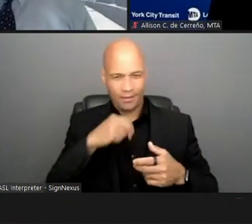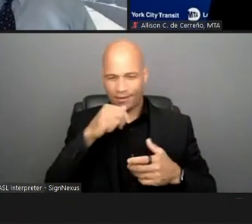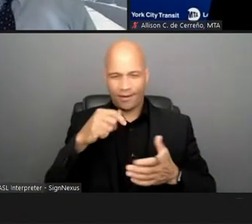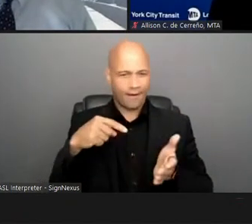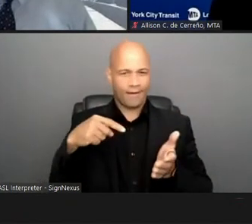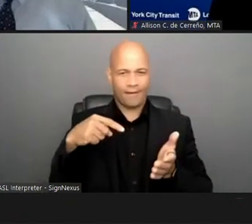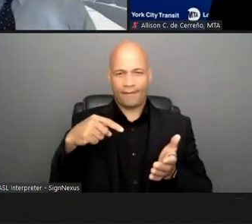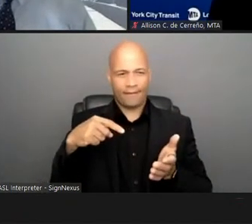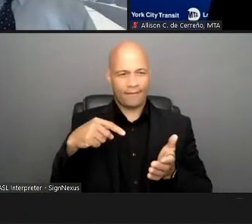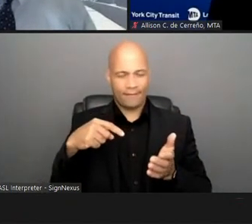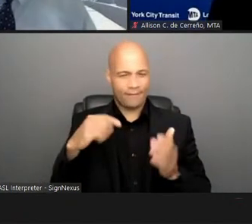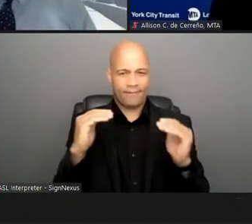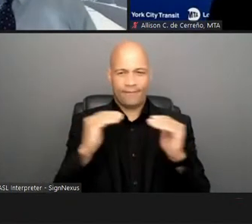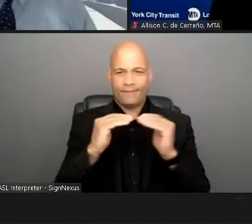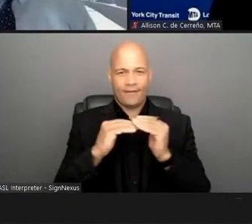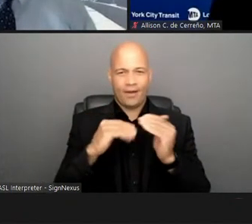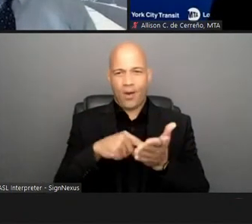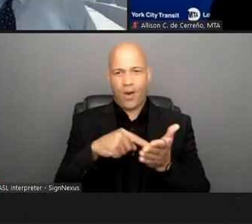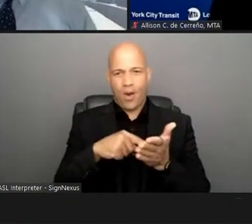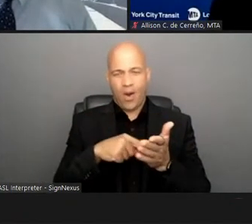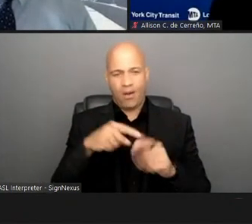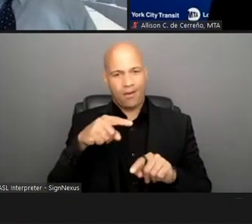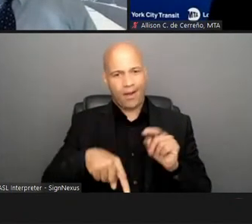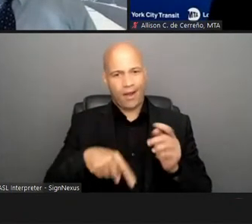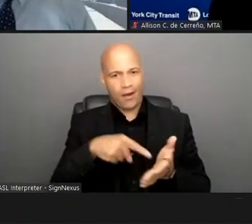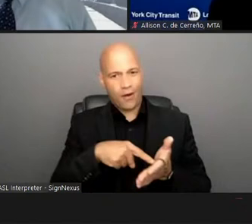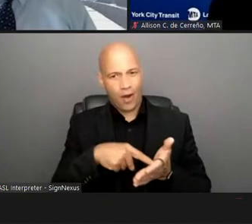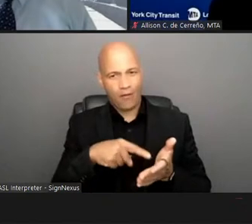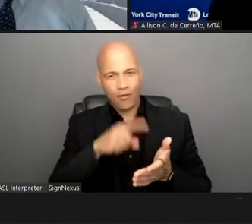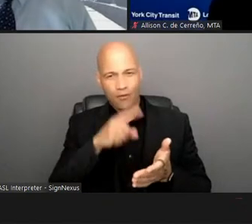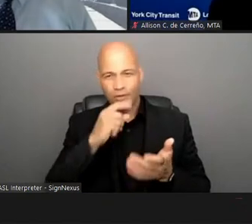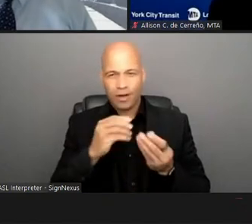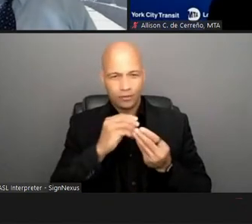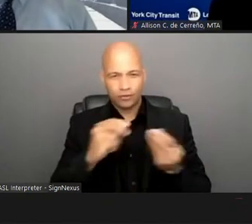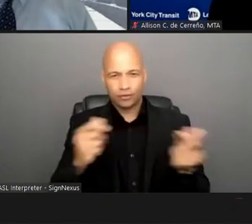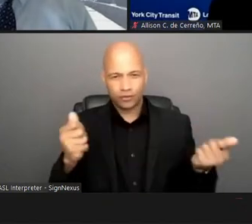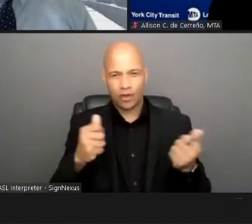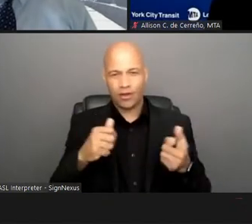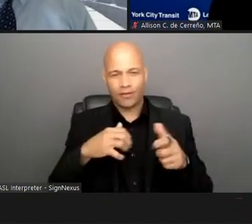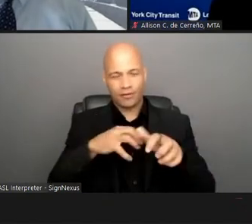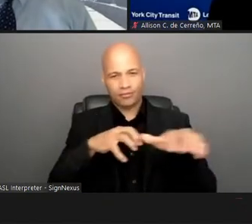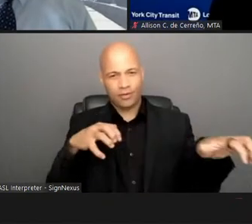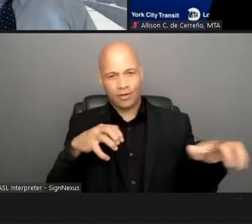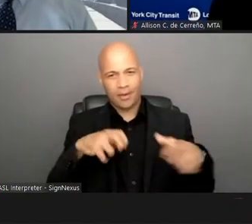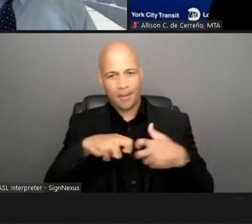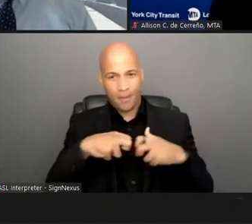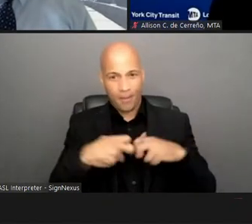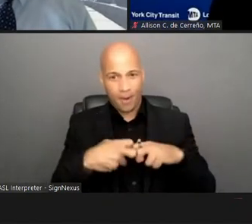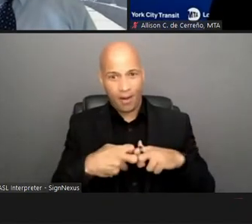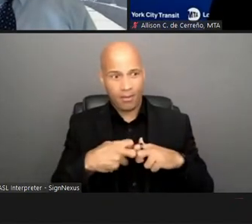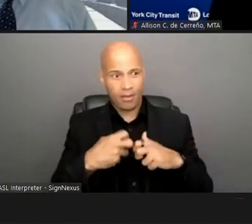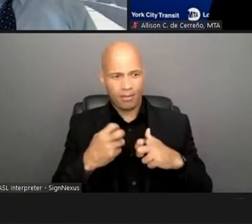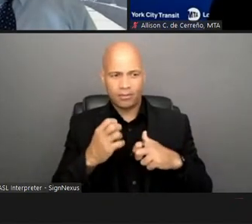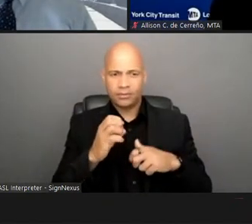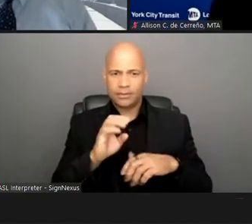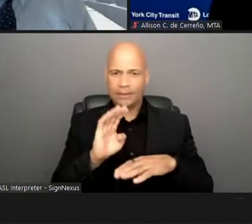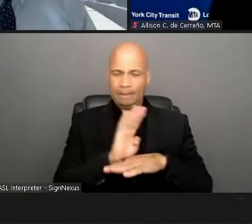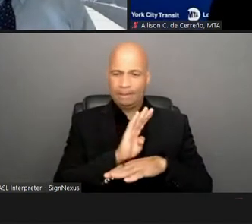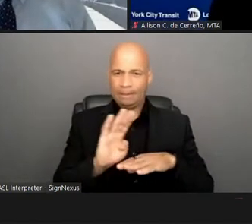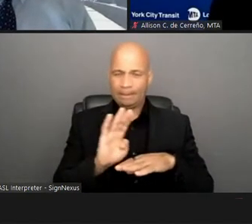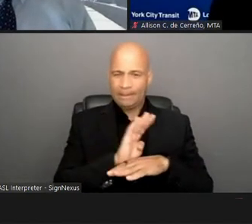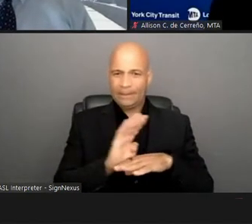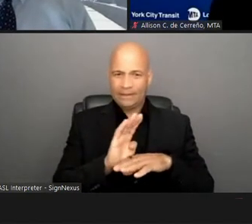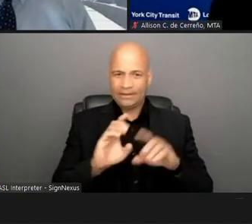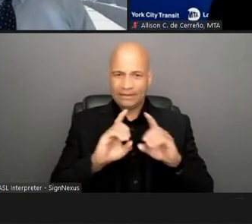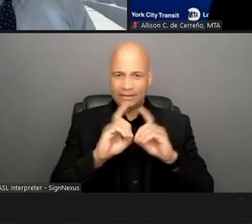afford it and just happen to live downtown while not solving the real congestion issues downtown is not just a business district is a residential